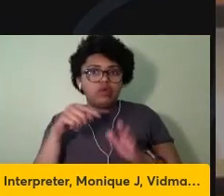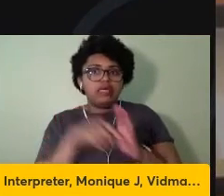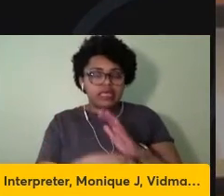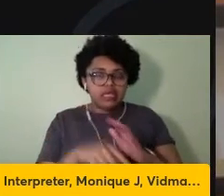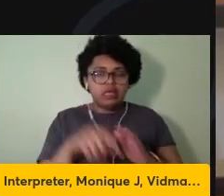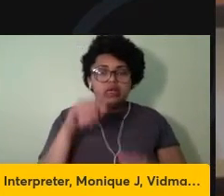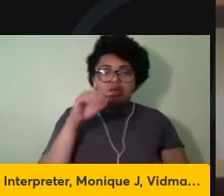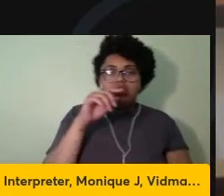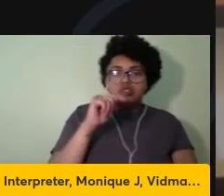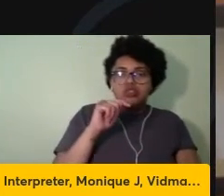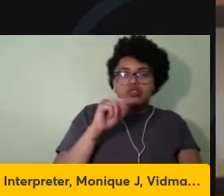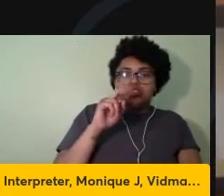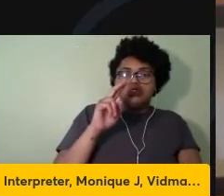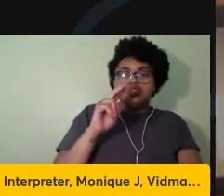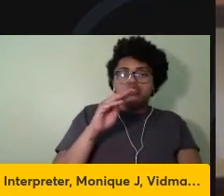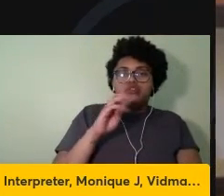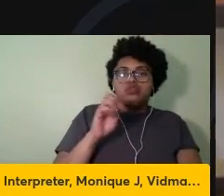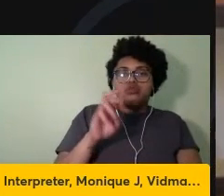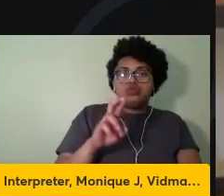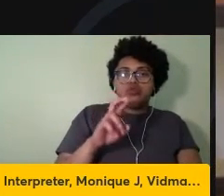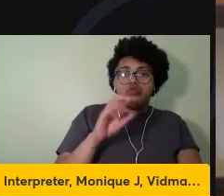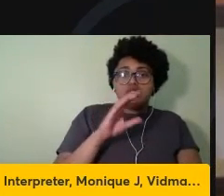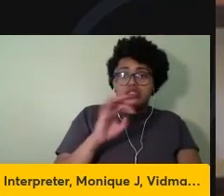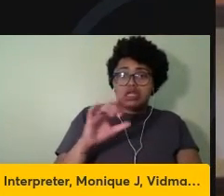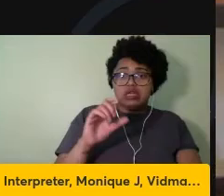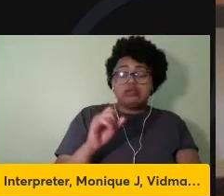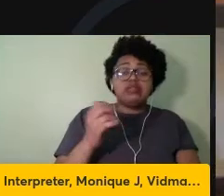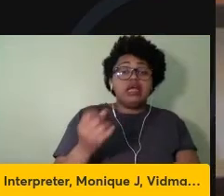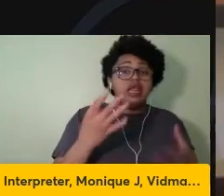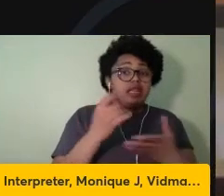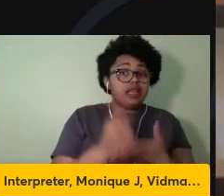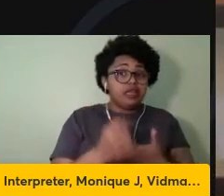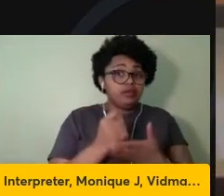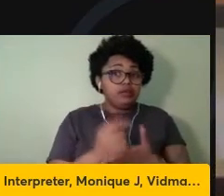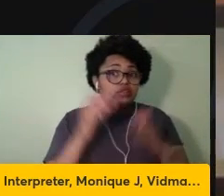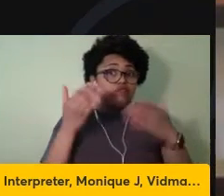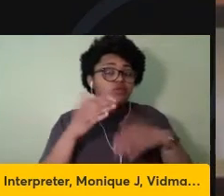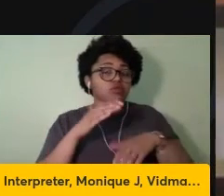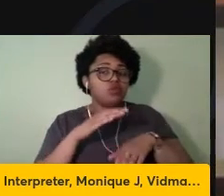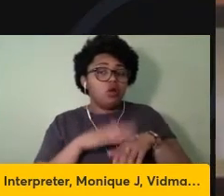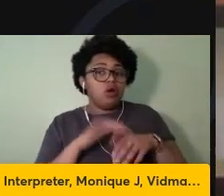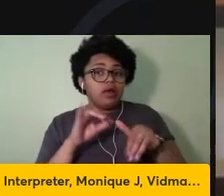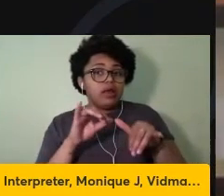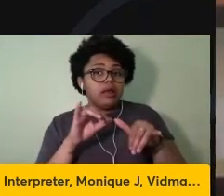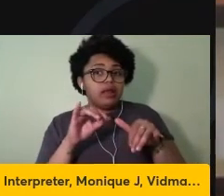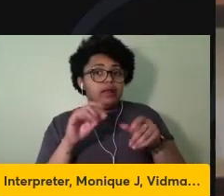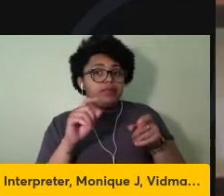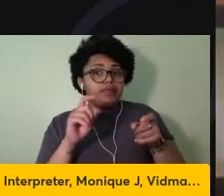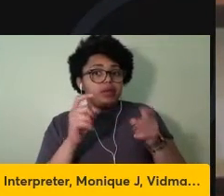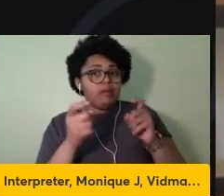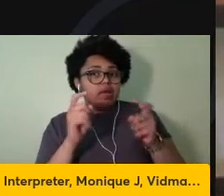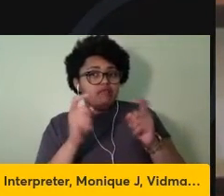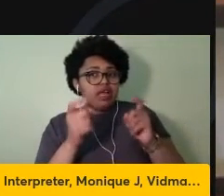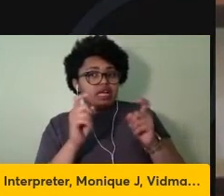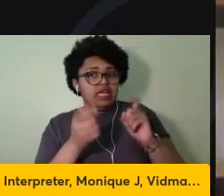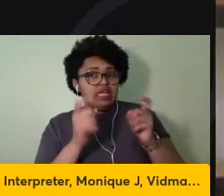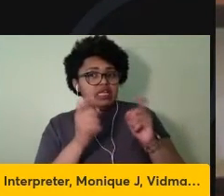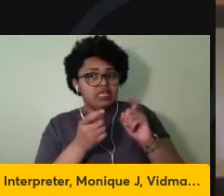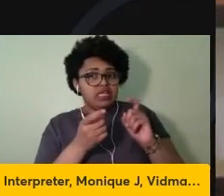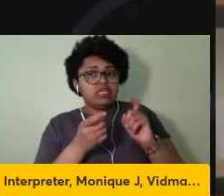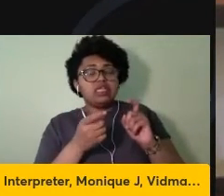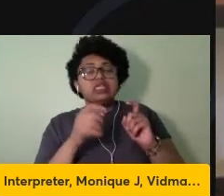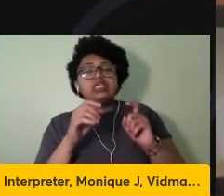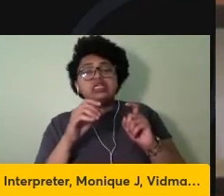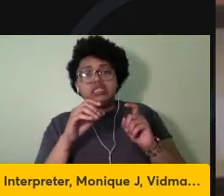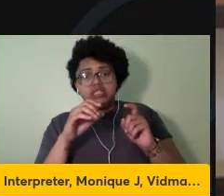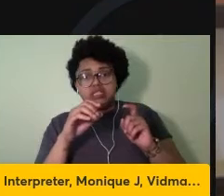the immunotherapies that are based on modifying immune cells to kill cancer cells are focused on T cells because